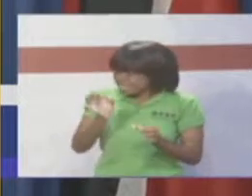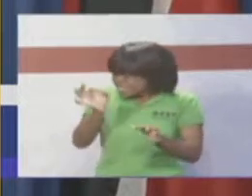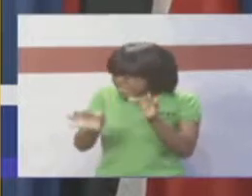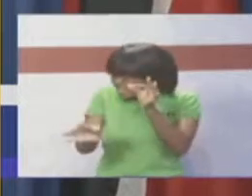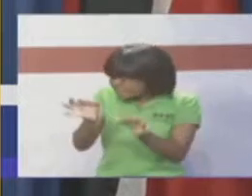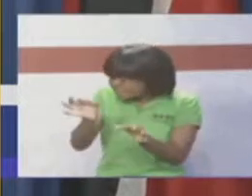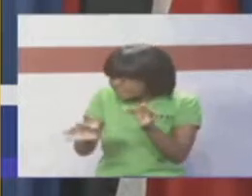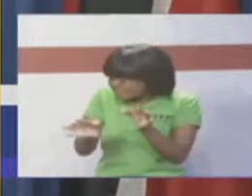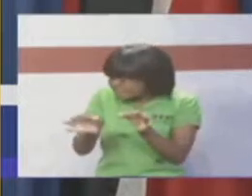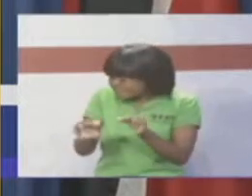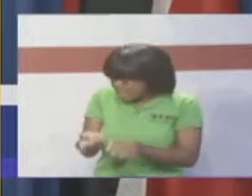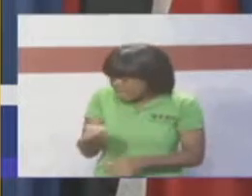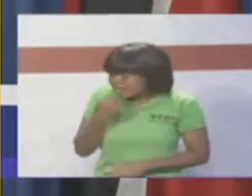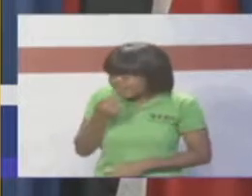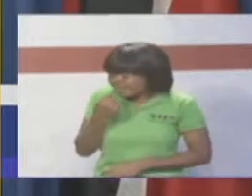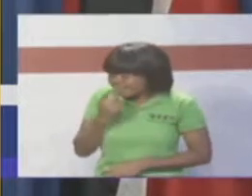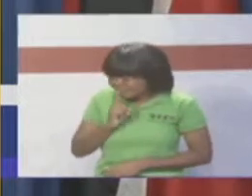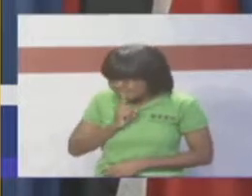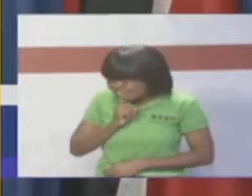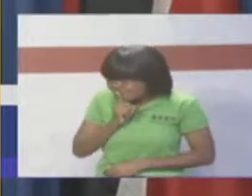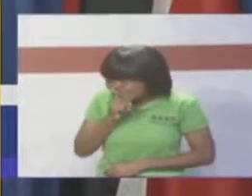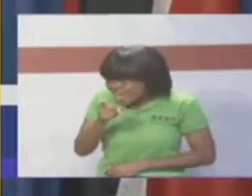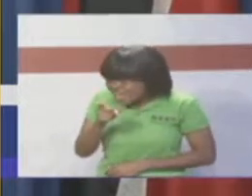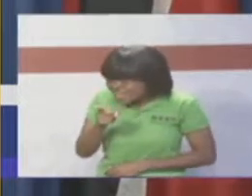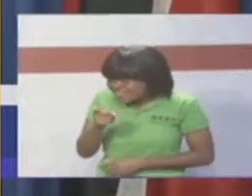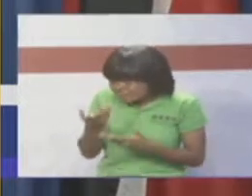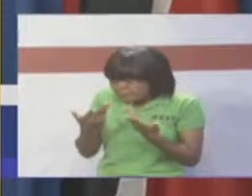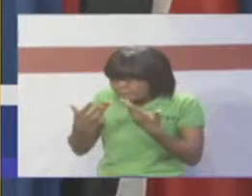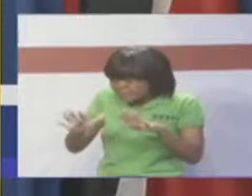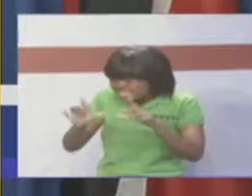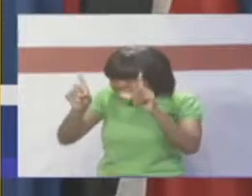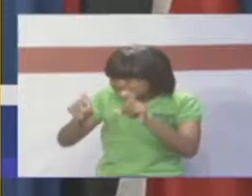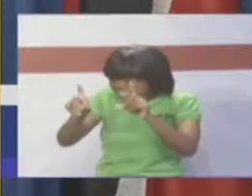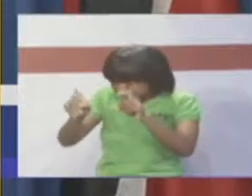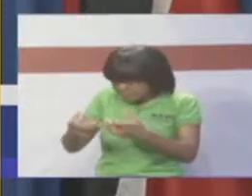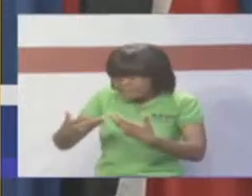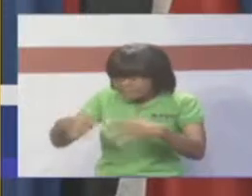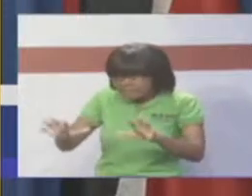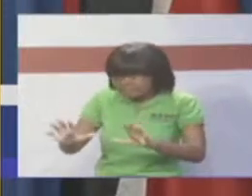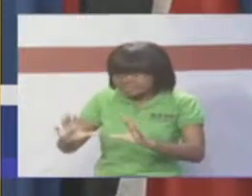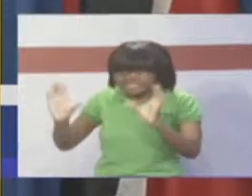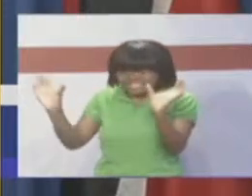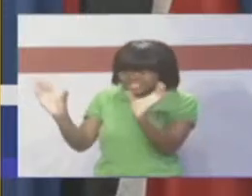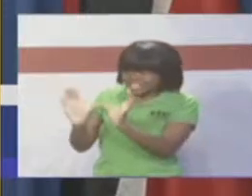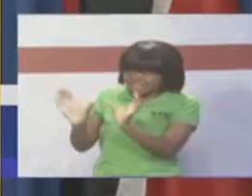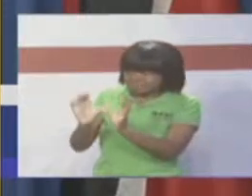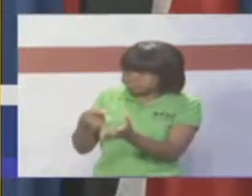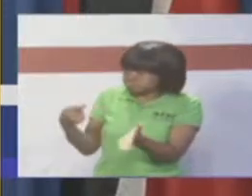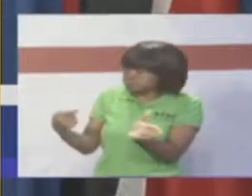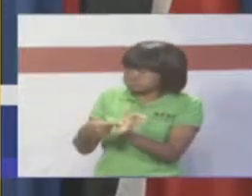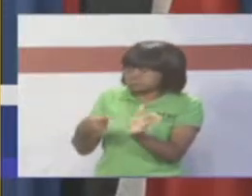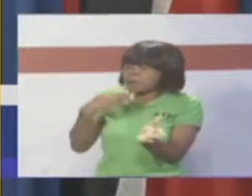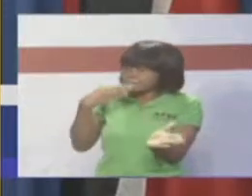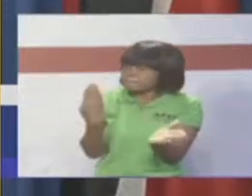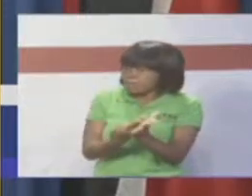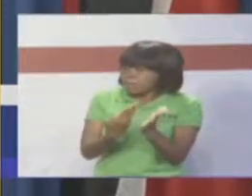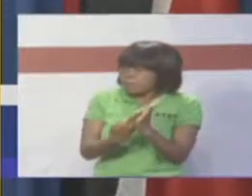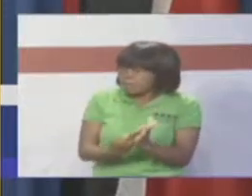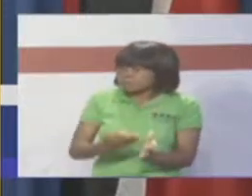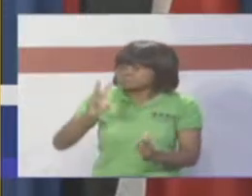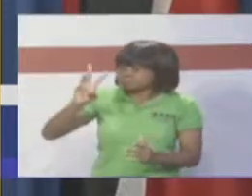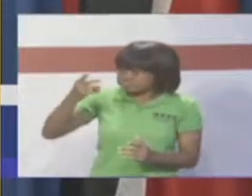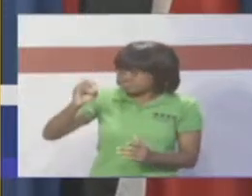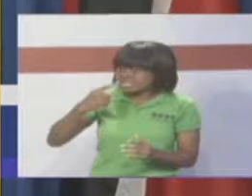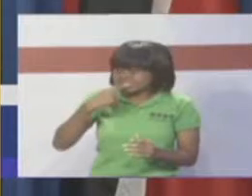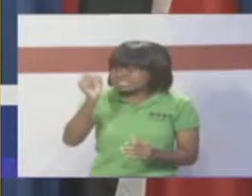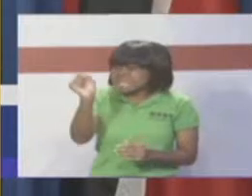But the way the questions are being put to me, in fact, one question was put to me is that, are we going to, if I could assure the country that we